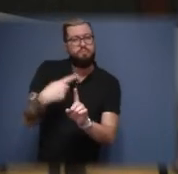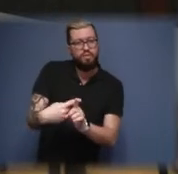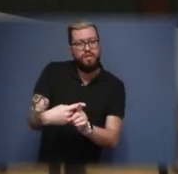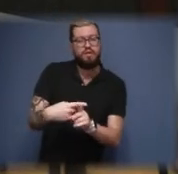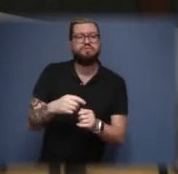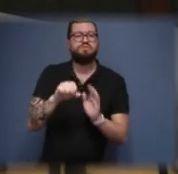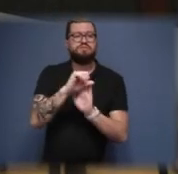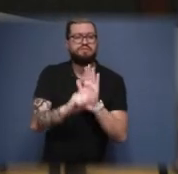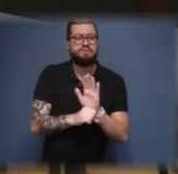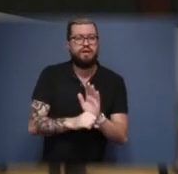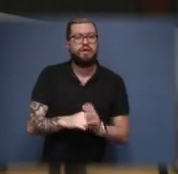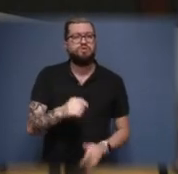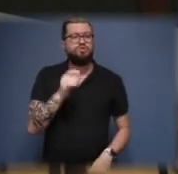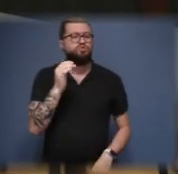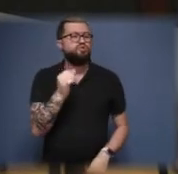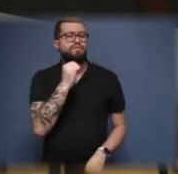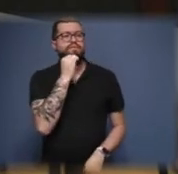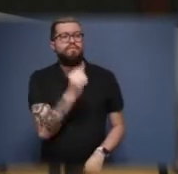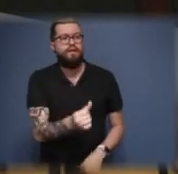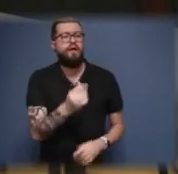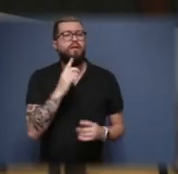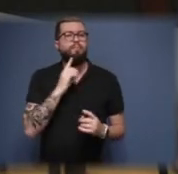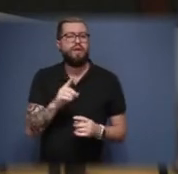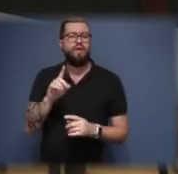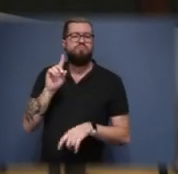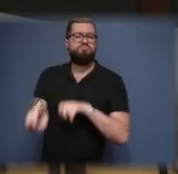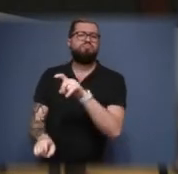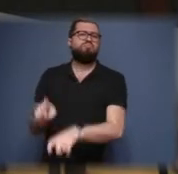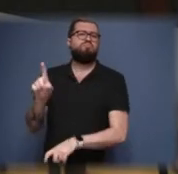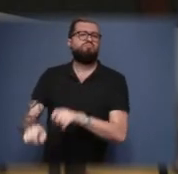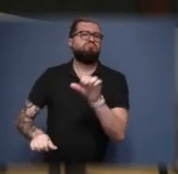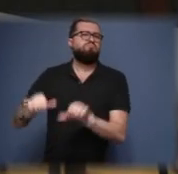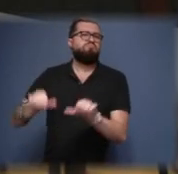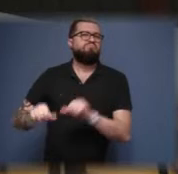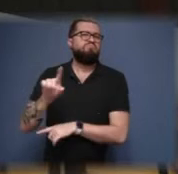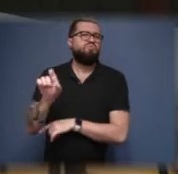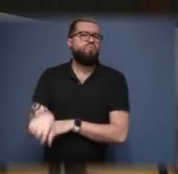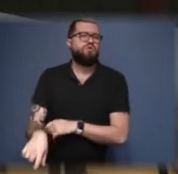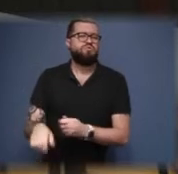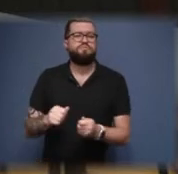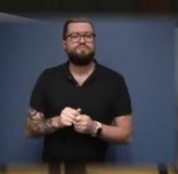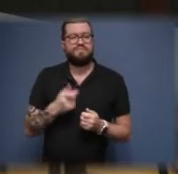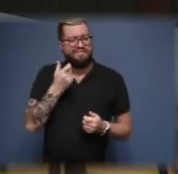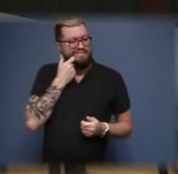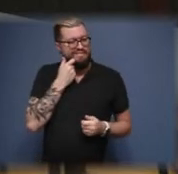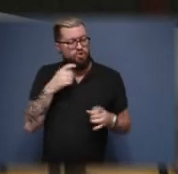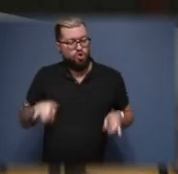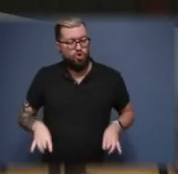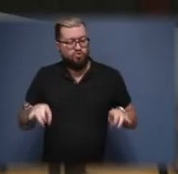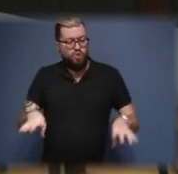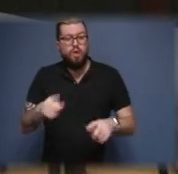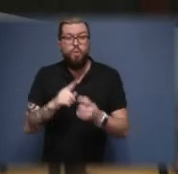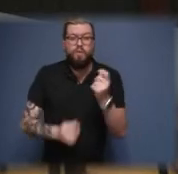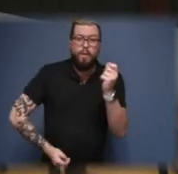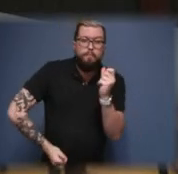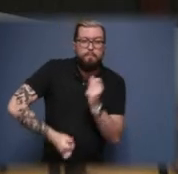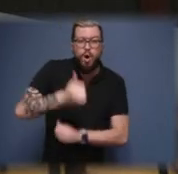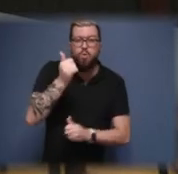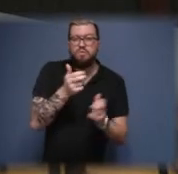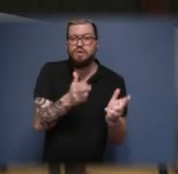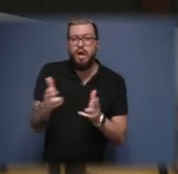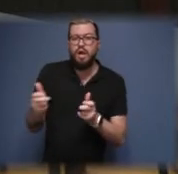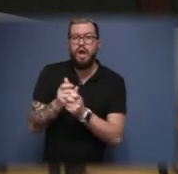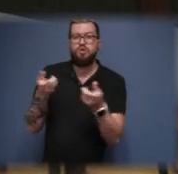state shall not be questioned. Recently, Australia, one of the most